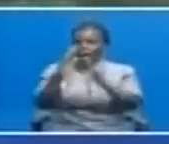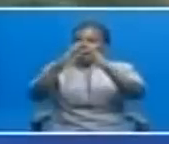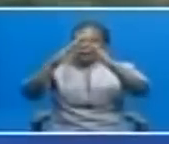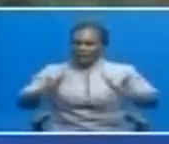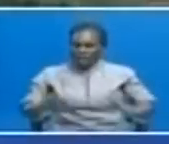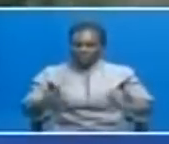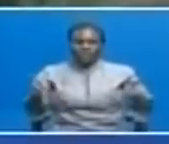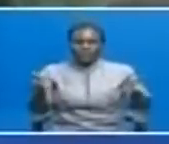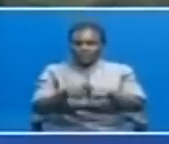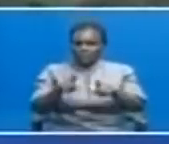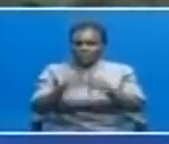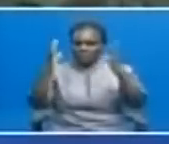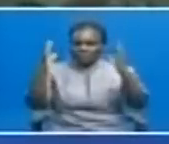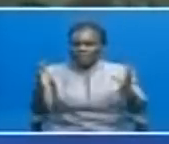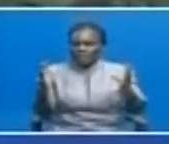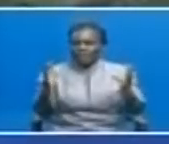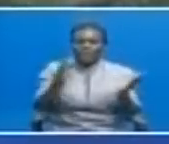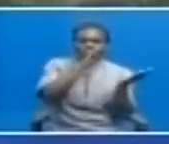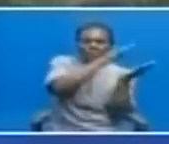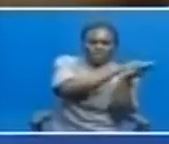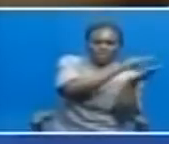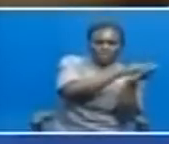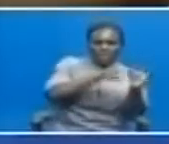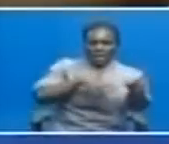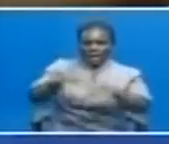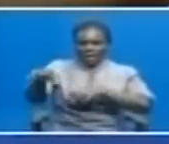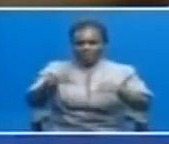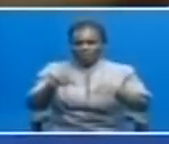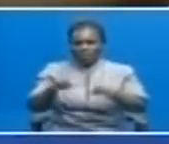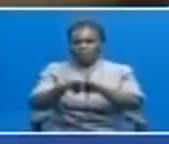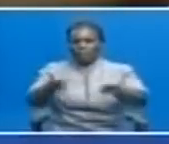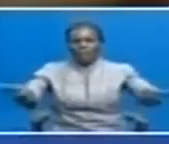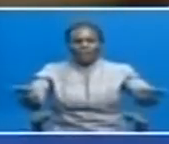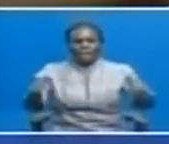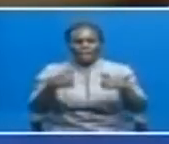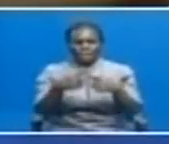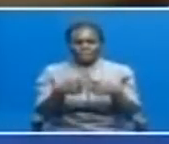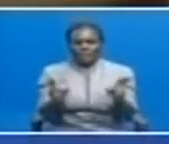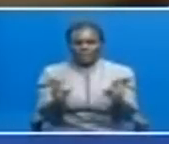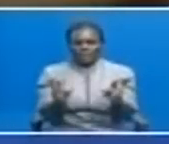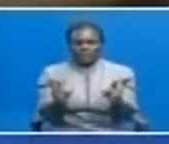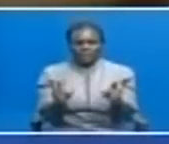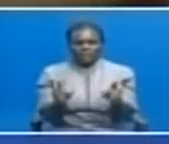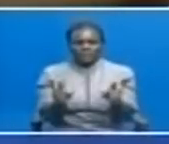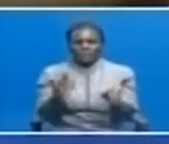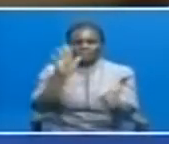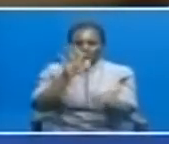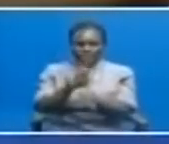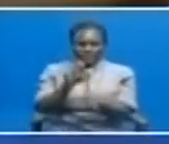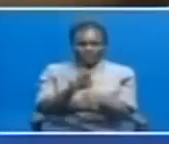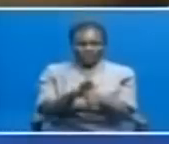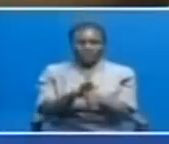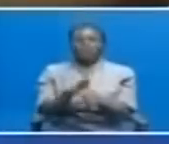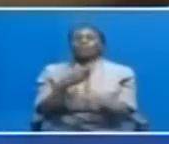house has also played a major role in preserving the wildlife across the park. But now there's many thousands, so if we